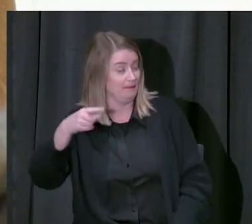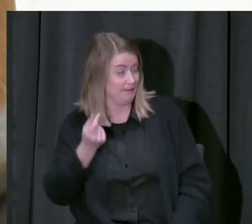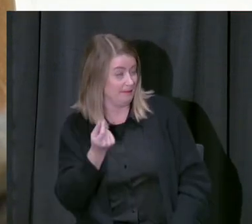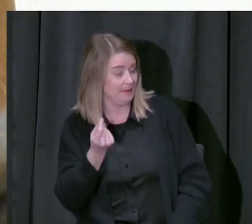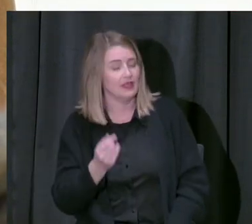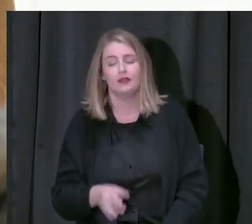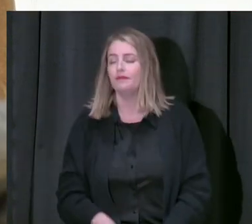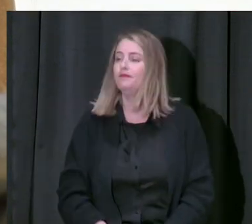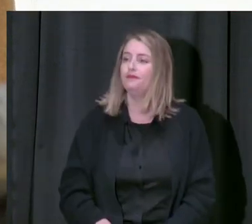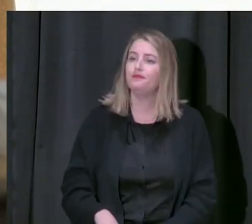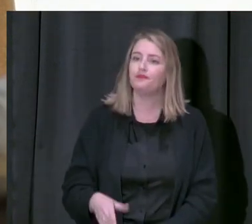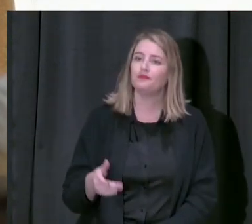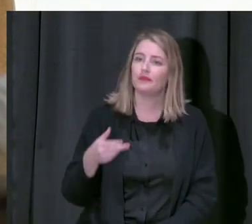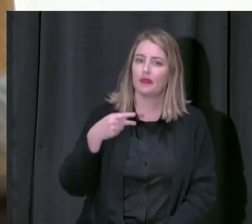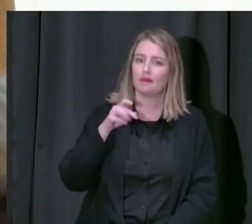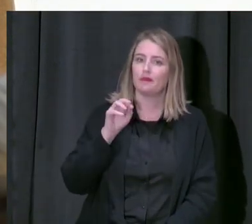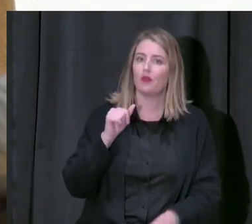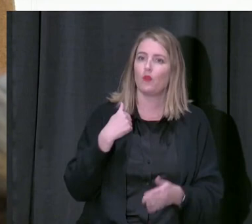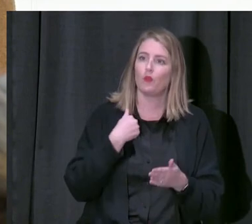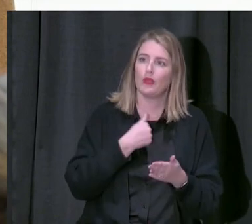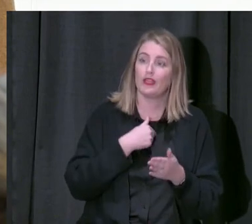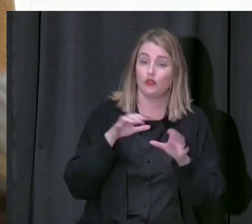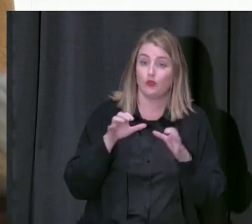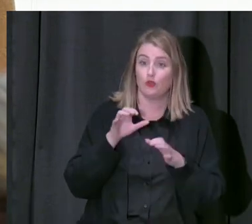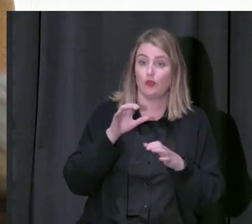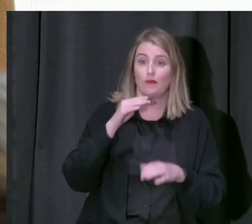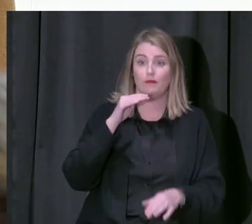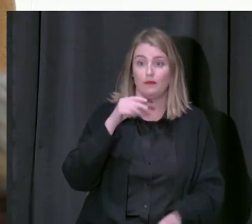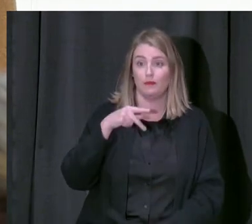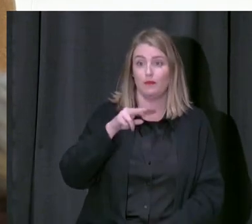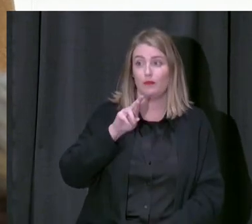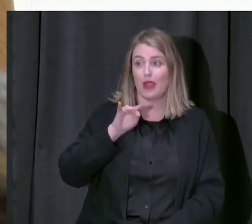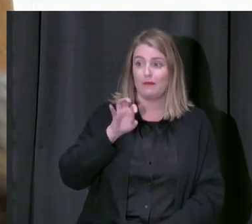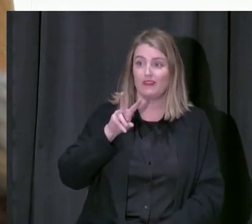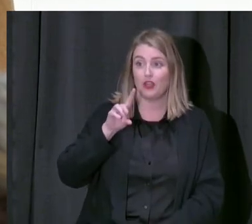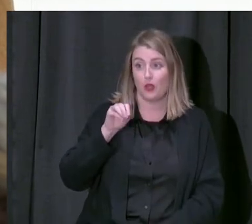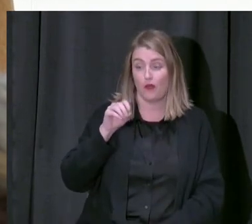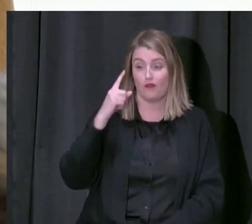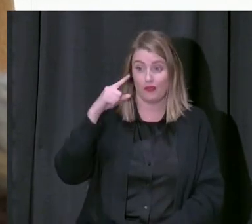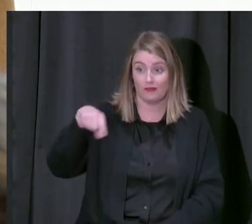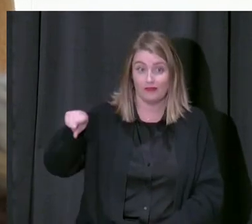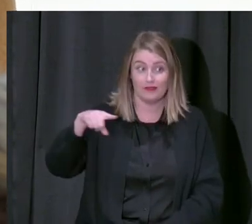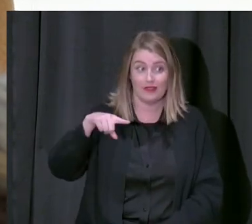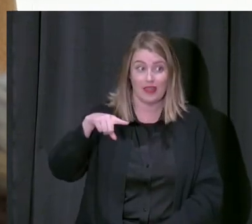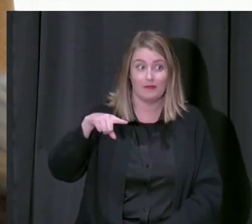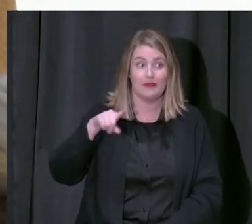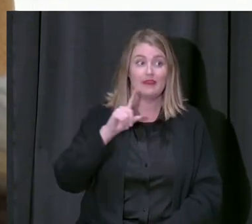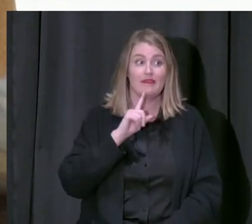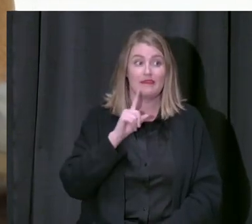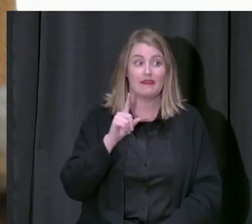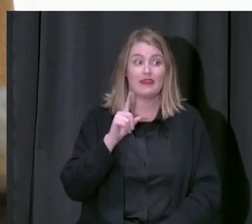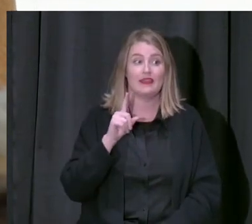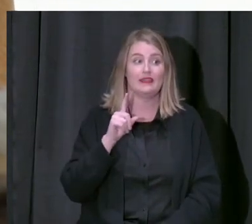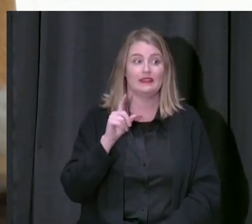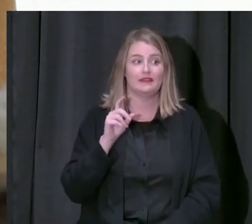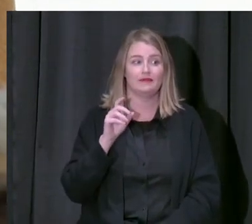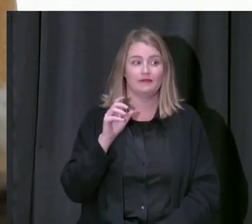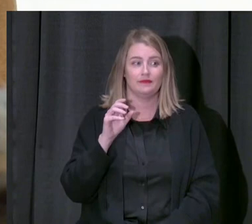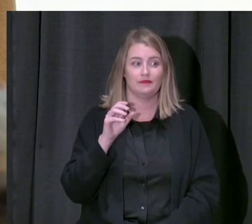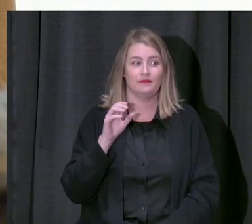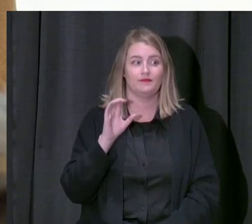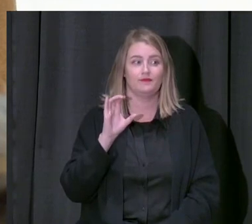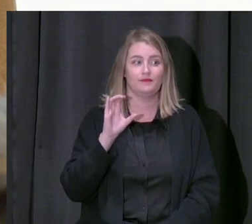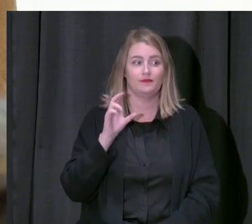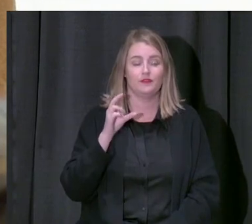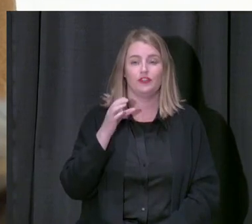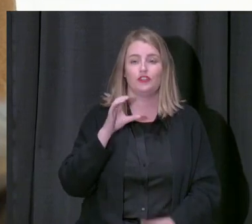So what we do at Prime Video accessibility team is basically starting with identifying the needs